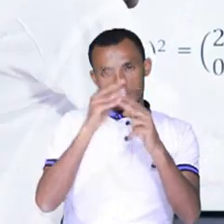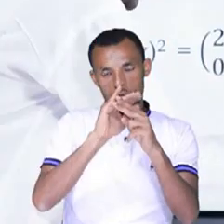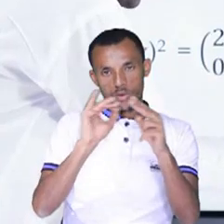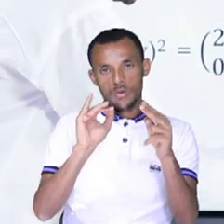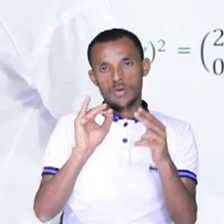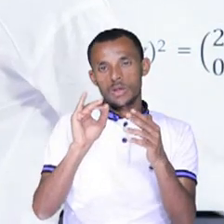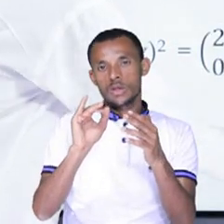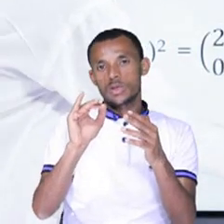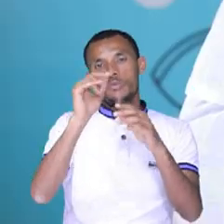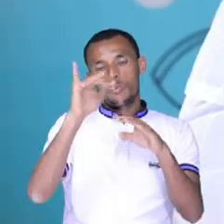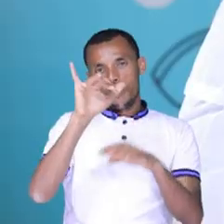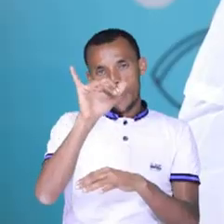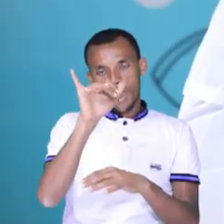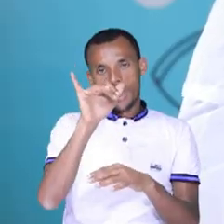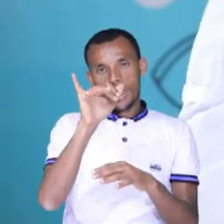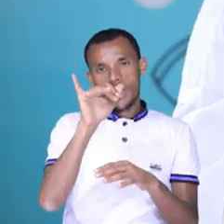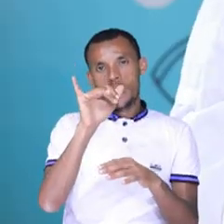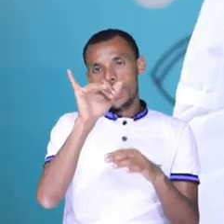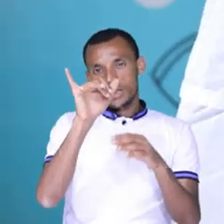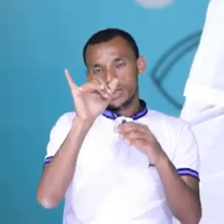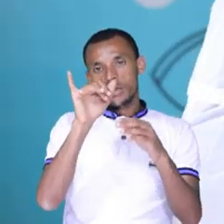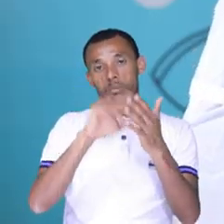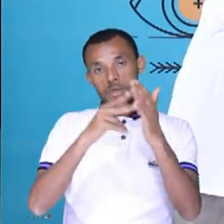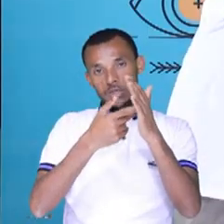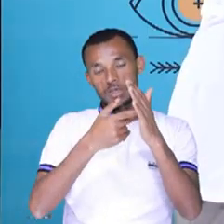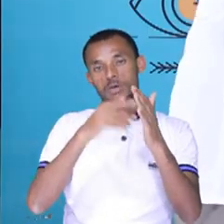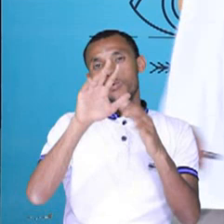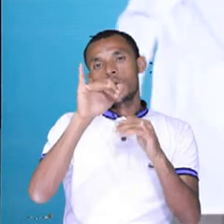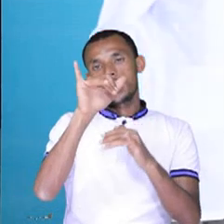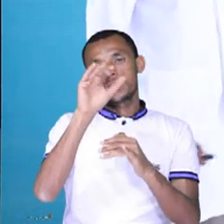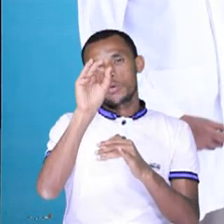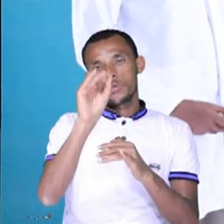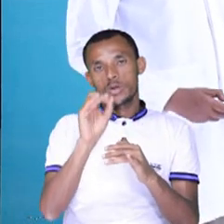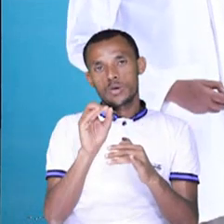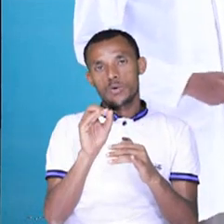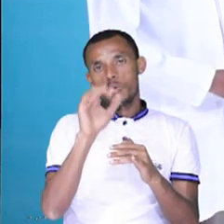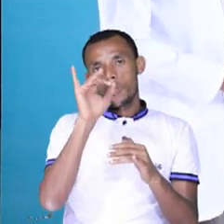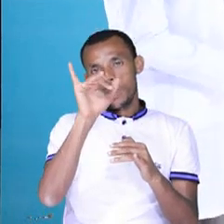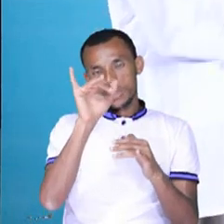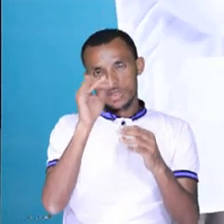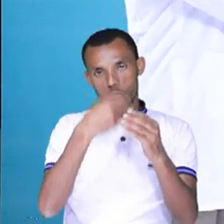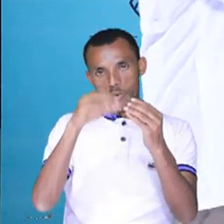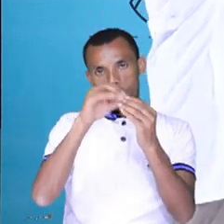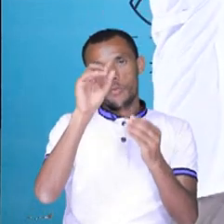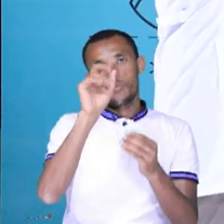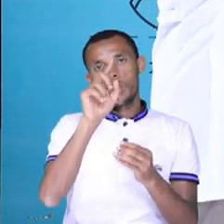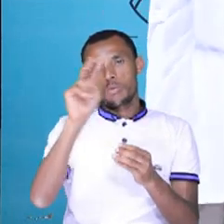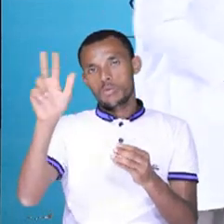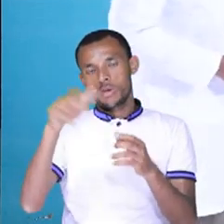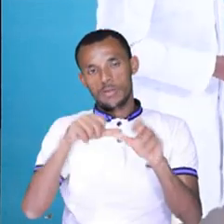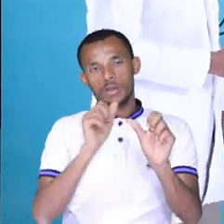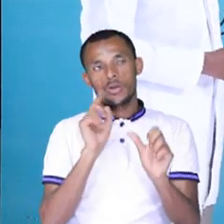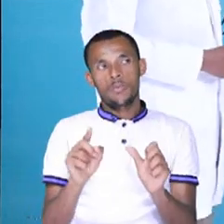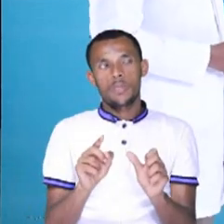one, the exponent of y. There is no y means y is the power of 0. Y is the power of 1, y is the power of 2, it will go on. So what is the